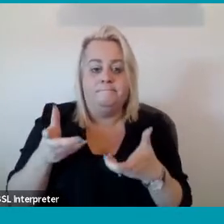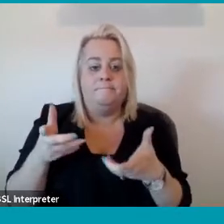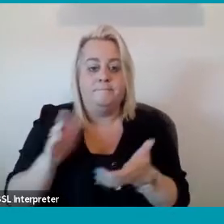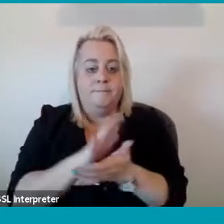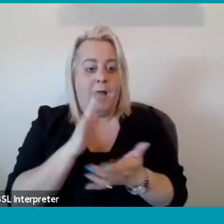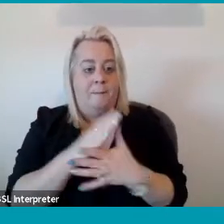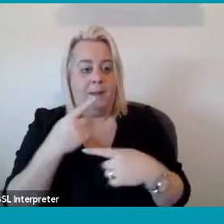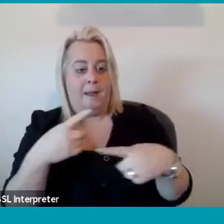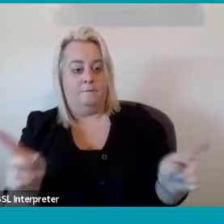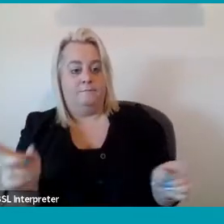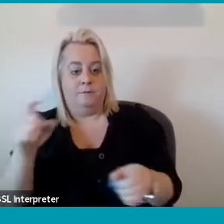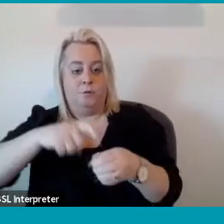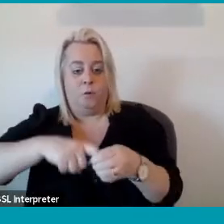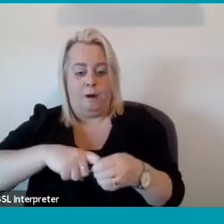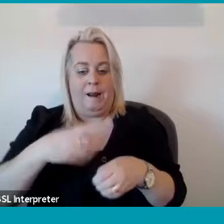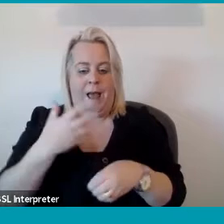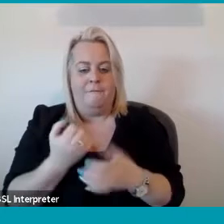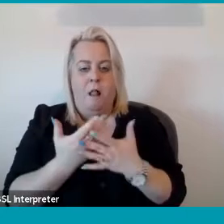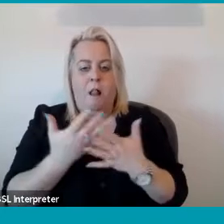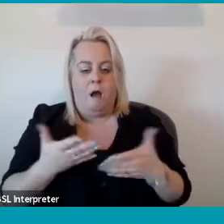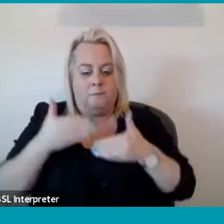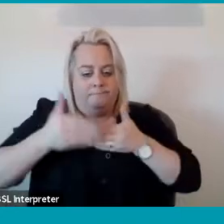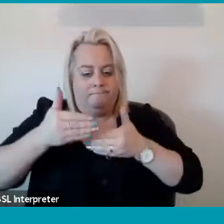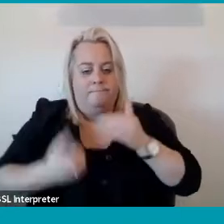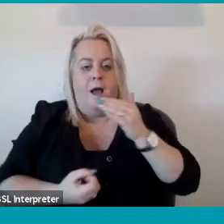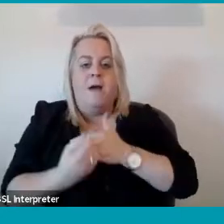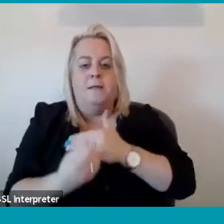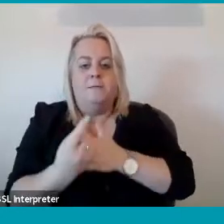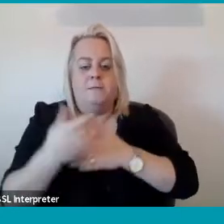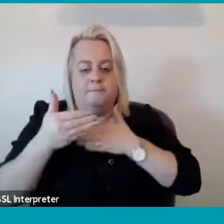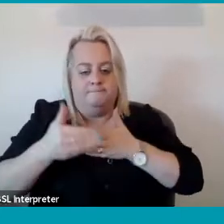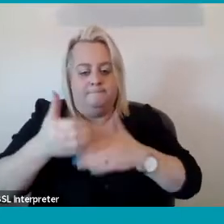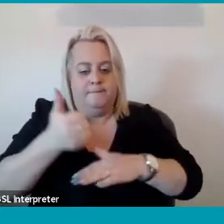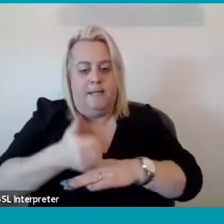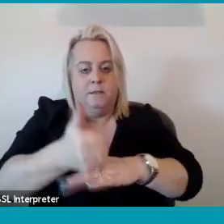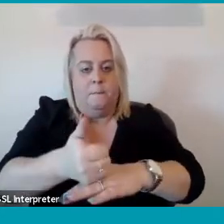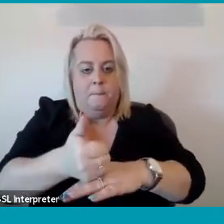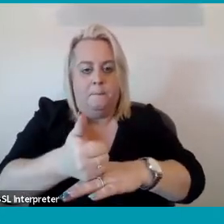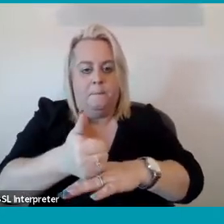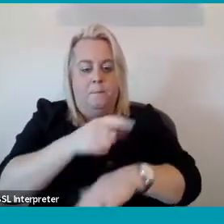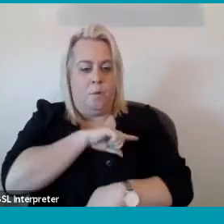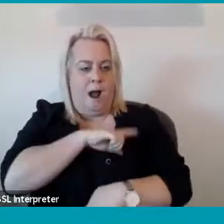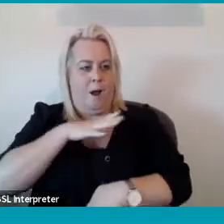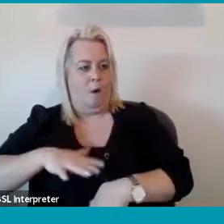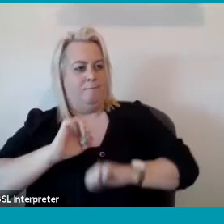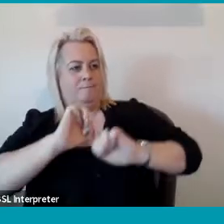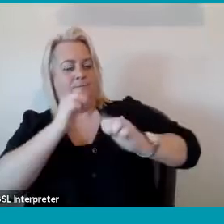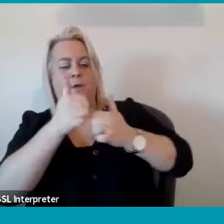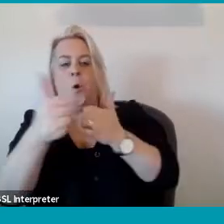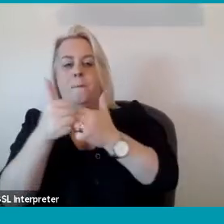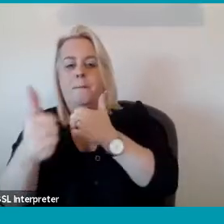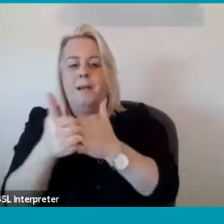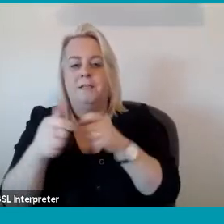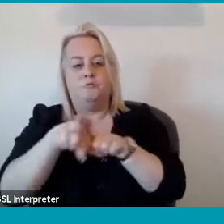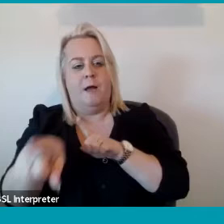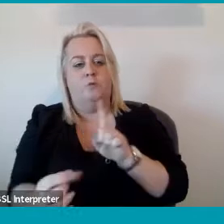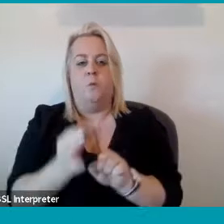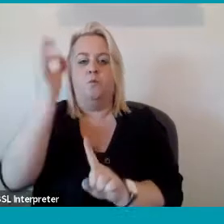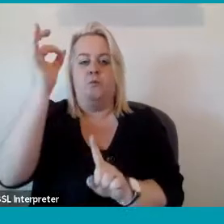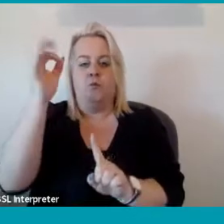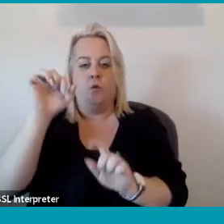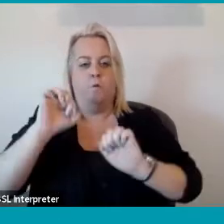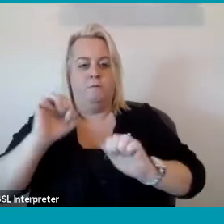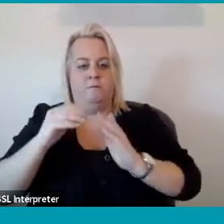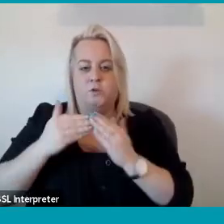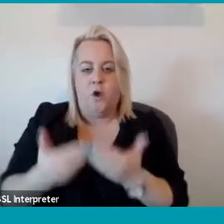events that we run for employers. One of our missions at Evenbreak is for employers to become more inclusive and accessible, so that